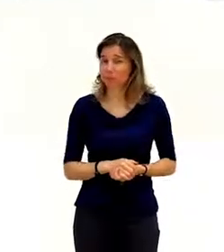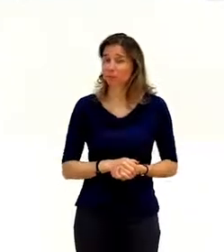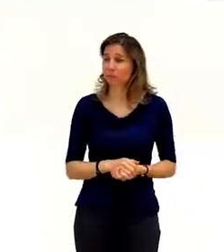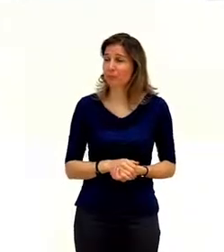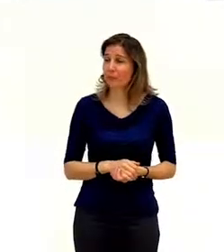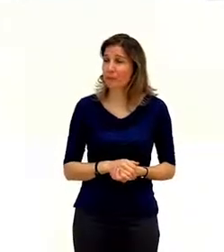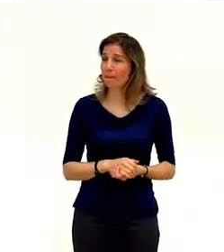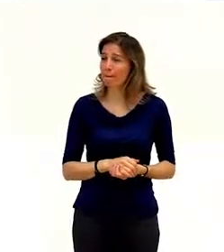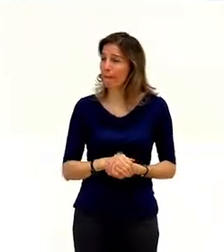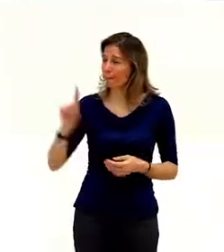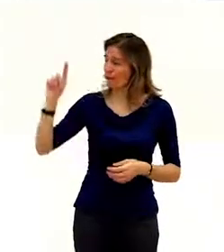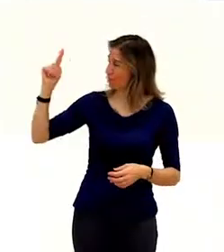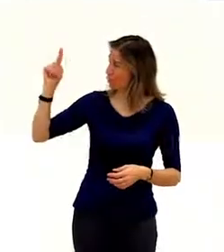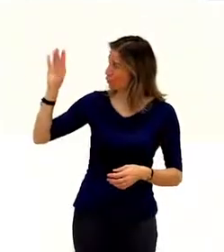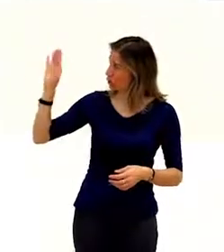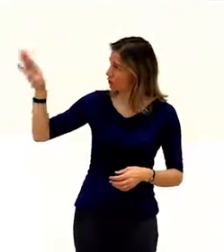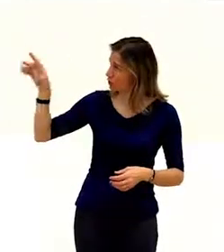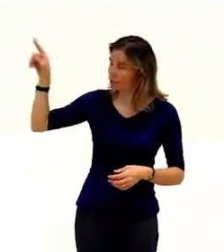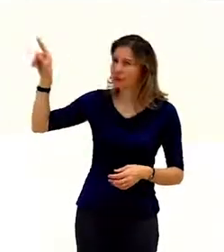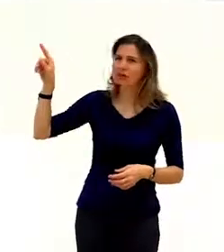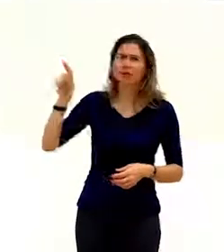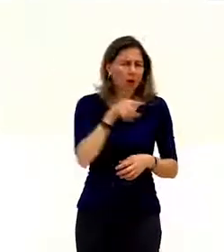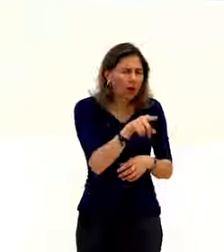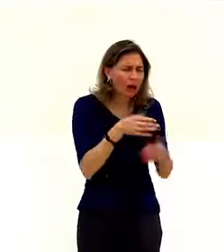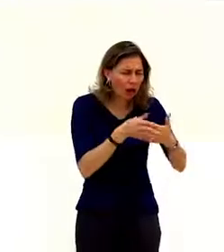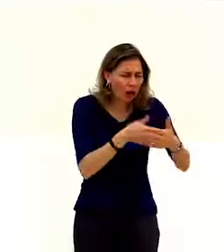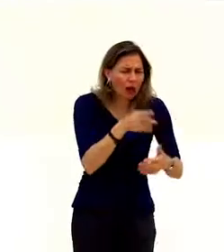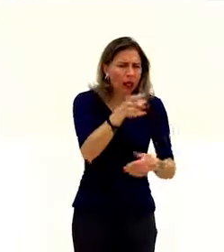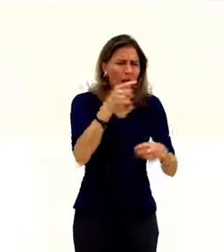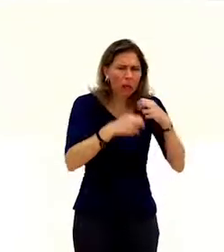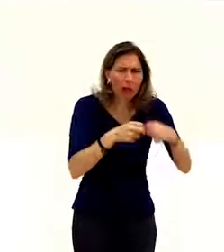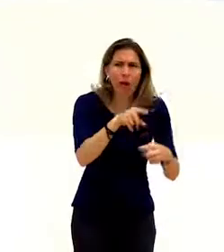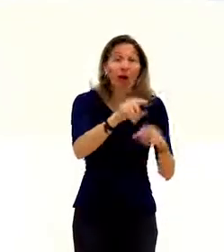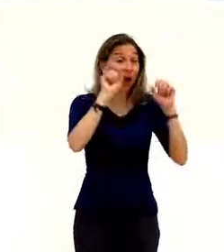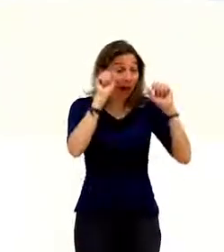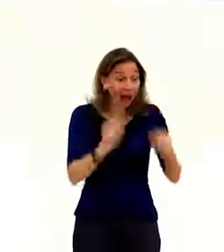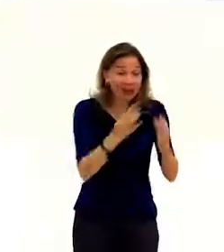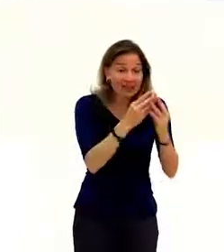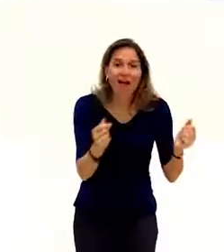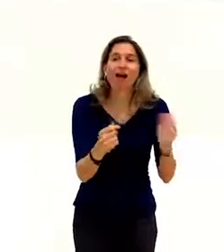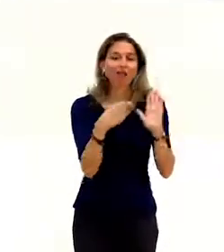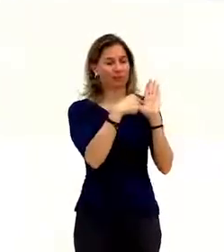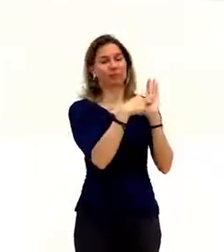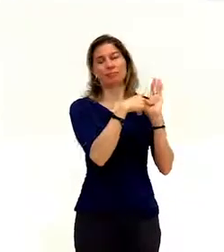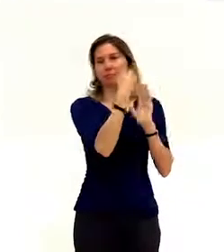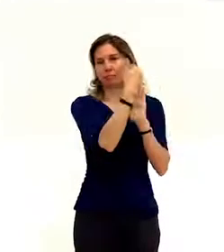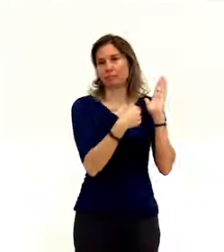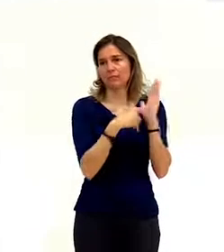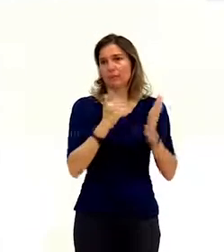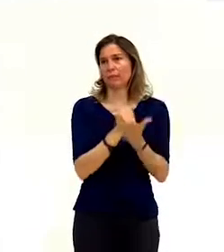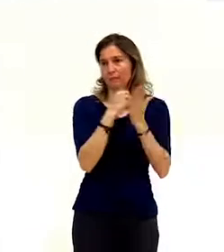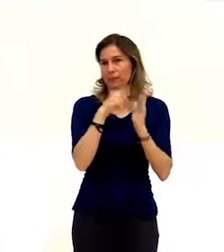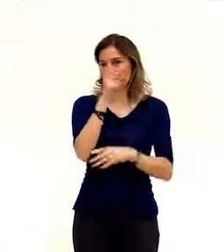in time, you will see exactly how these problems can be solved or can be hindered at the later stage of today.